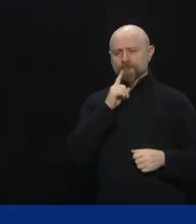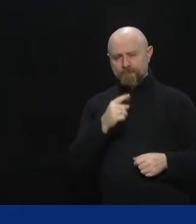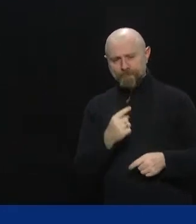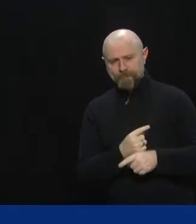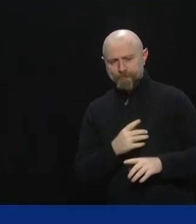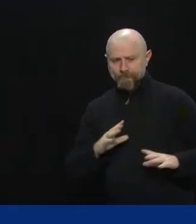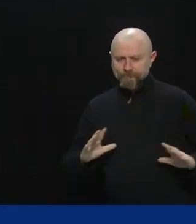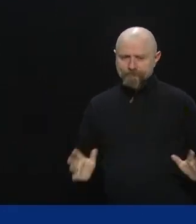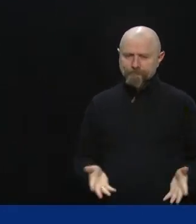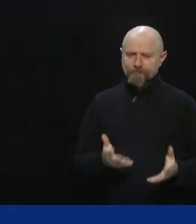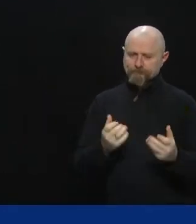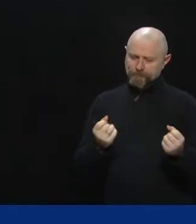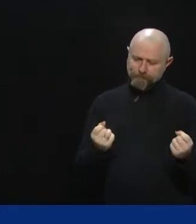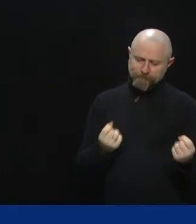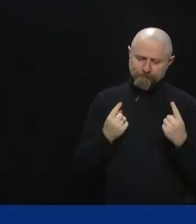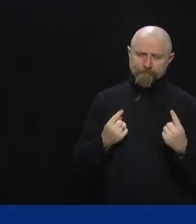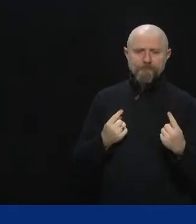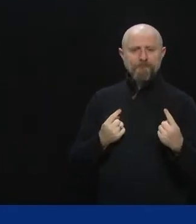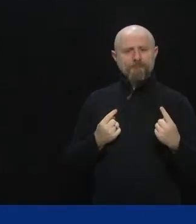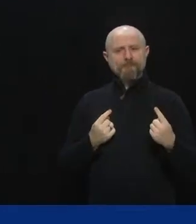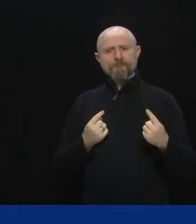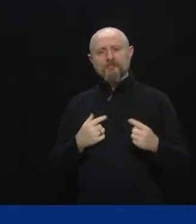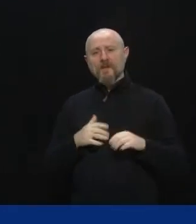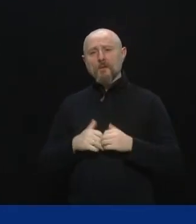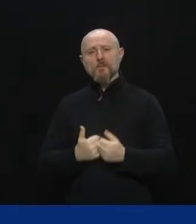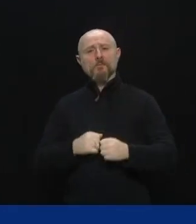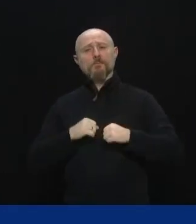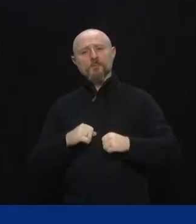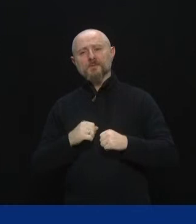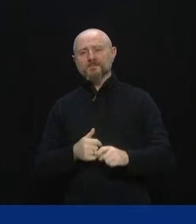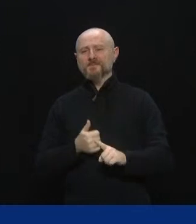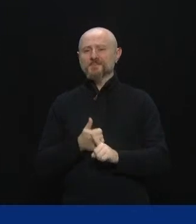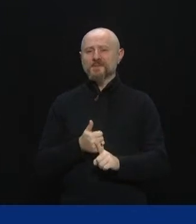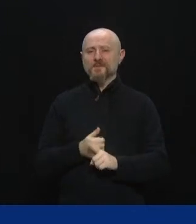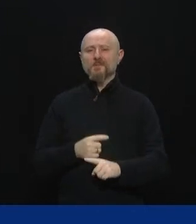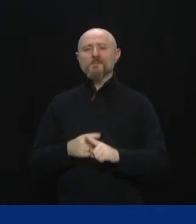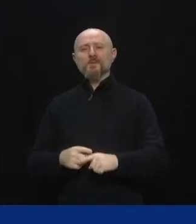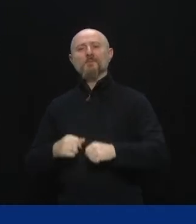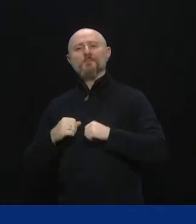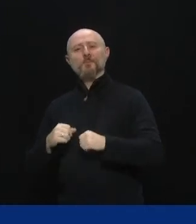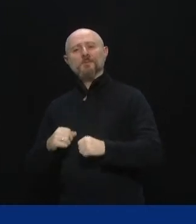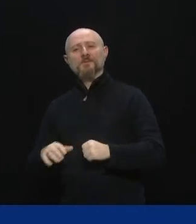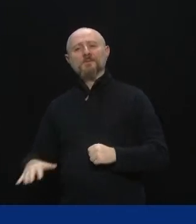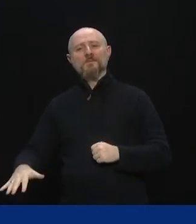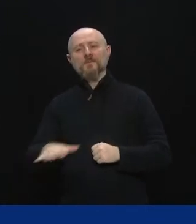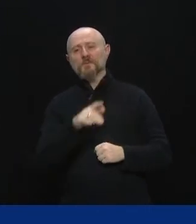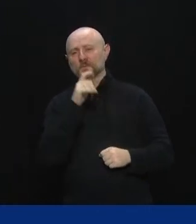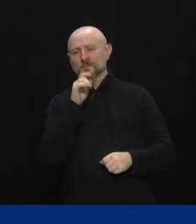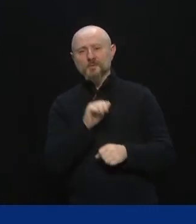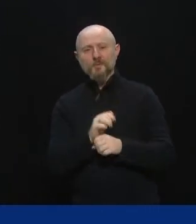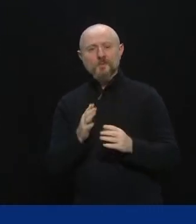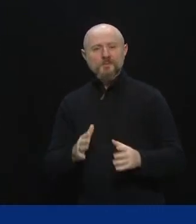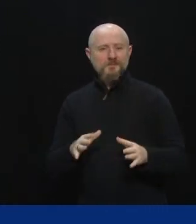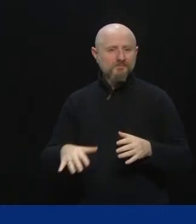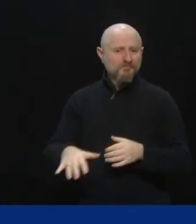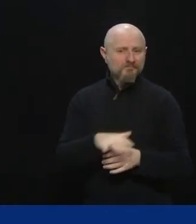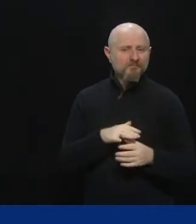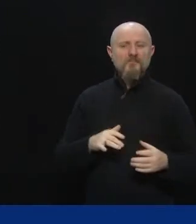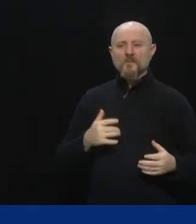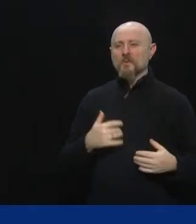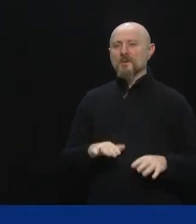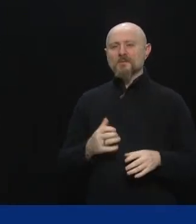people to understand that it's the best way to protect themselves and to protect the people they're cared for, their health, to make sure that